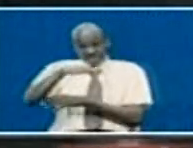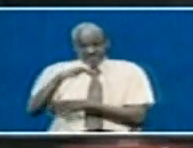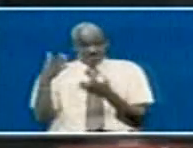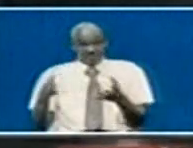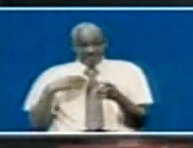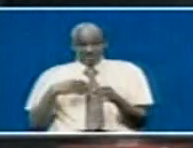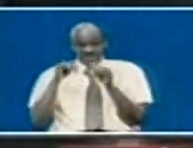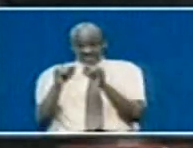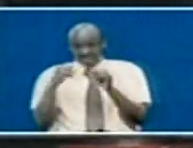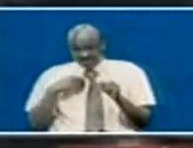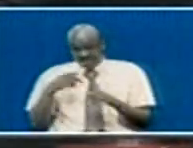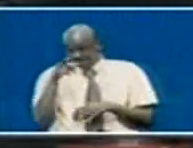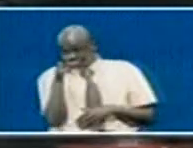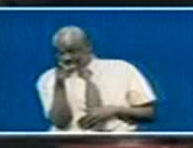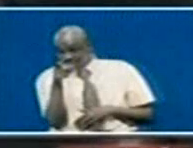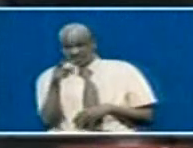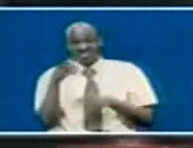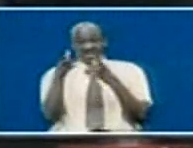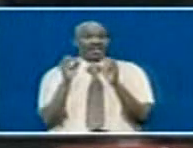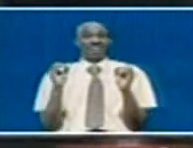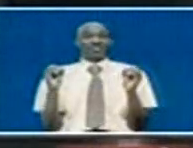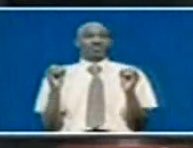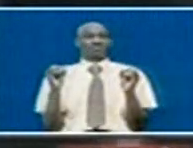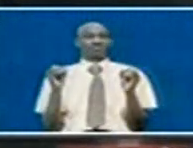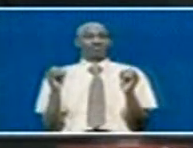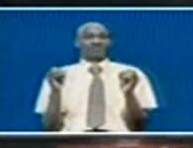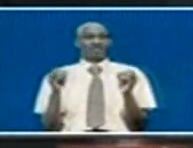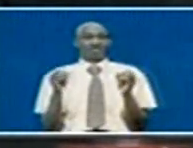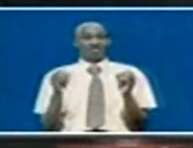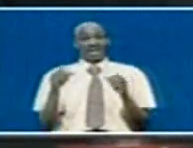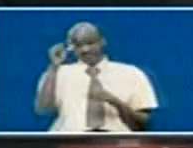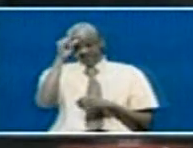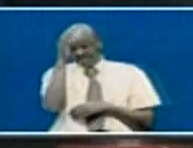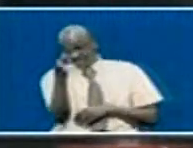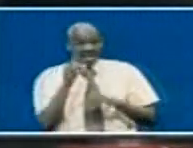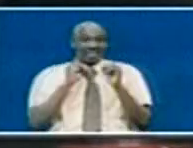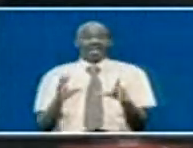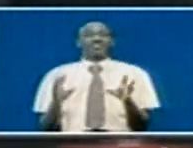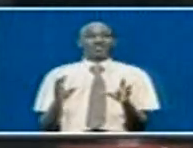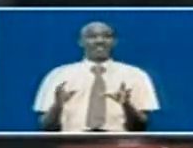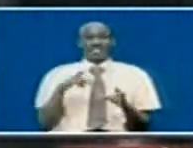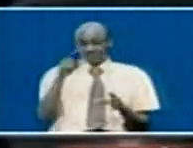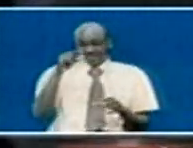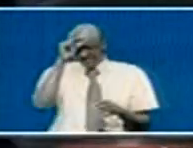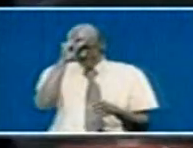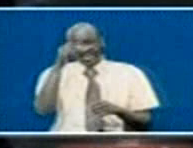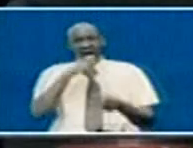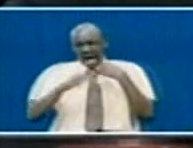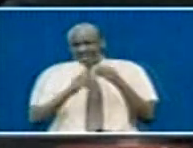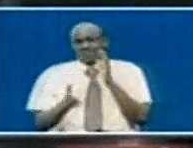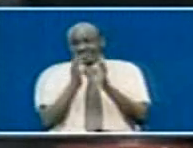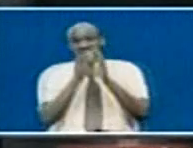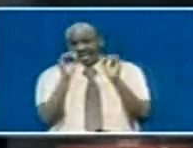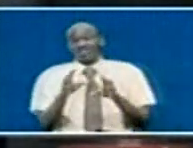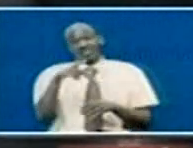where the state is not sufficiently present, where the state does not act quickly,